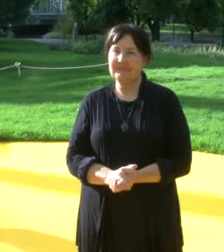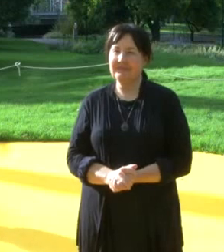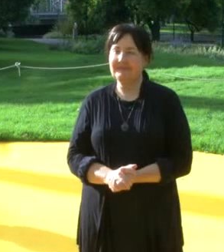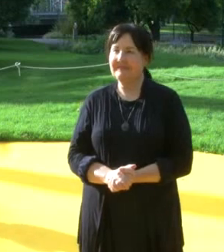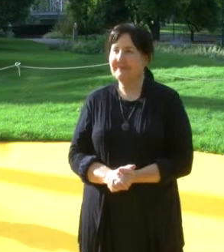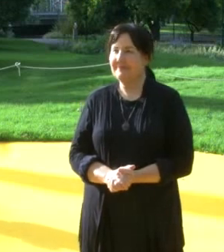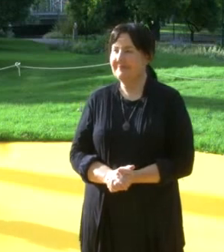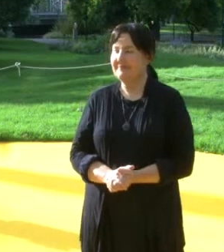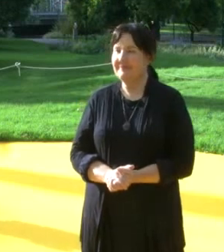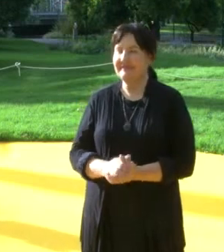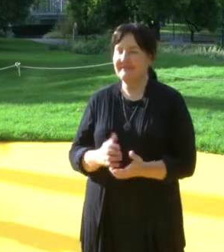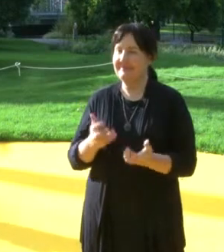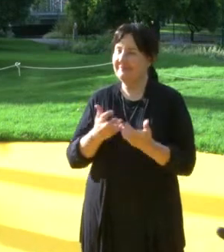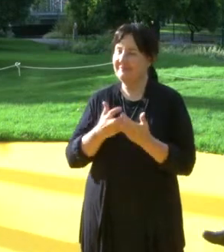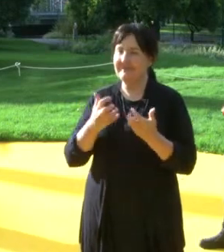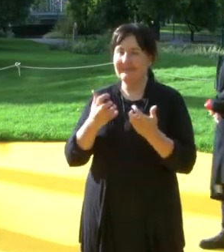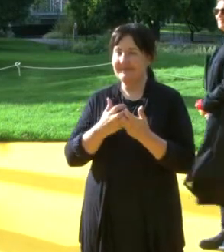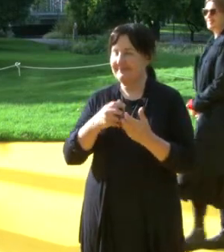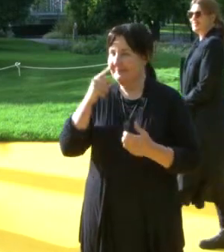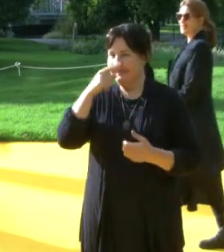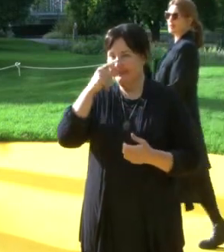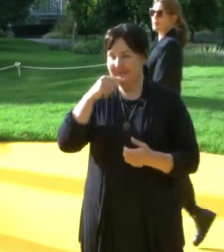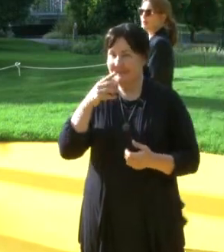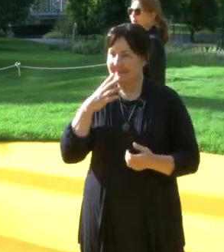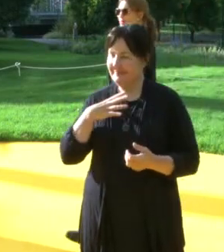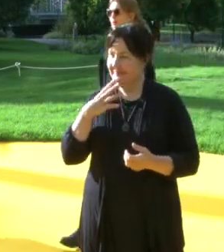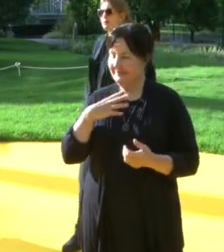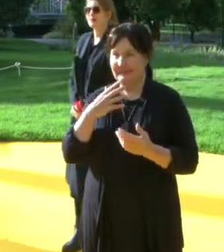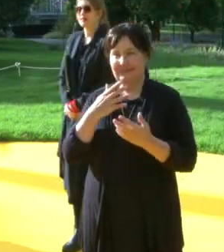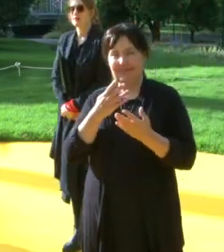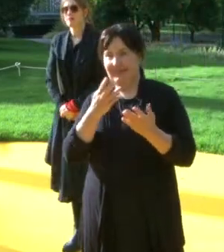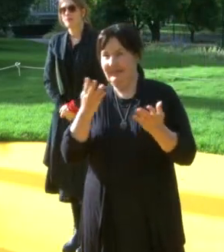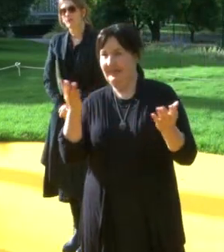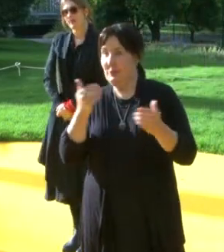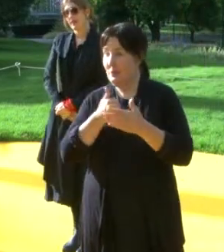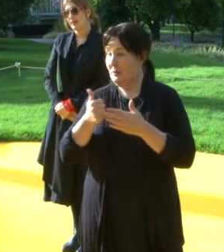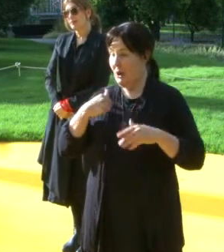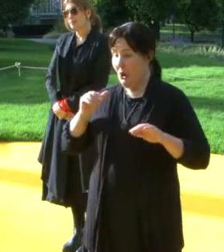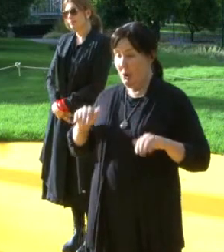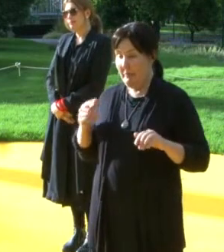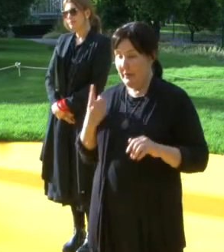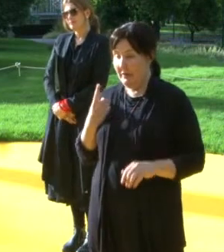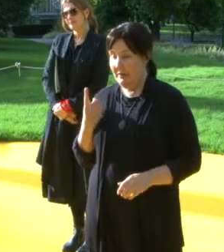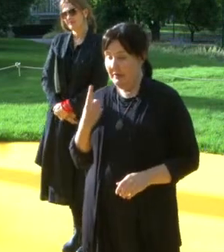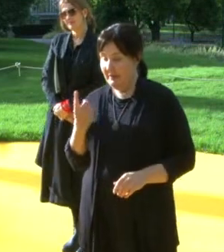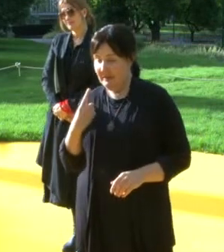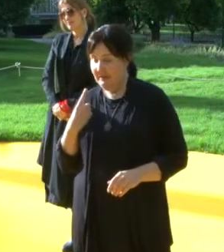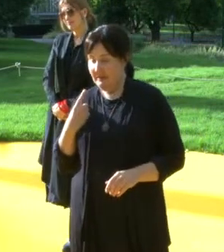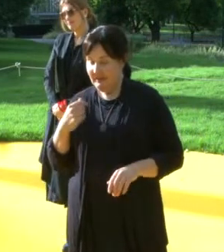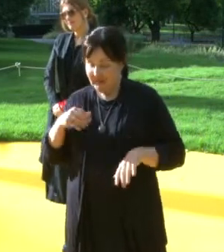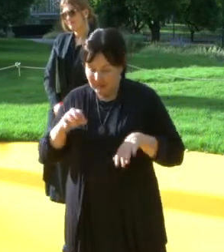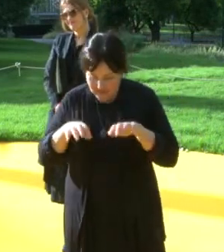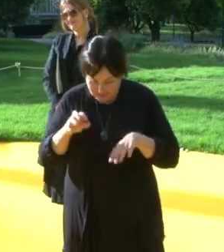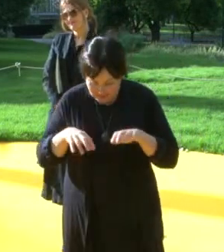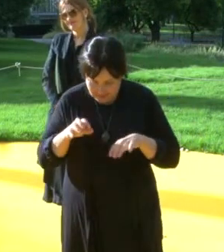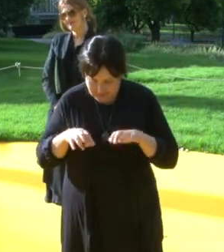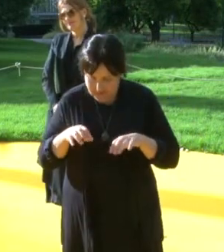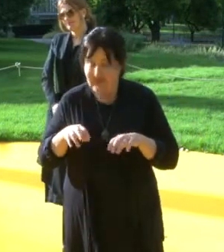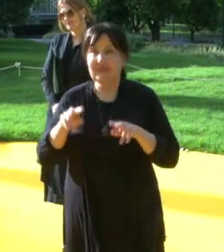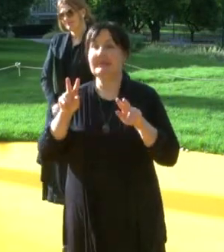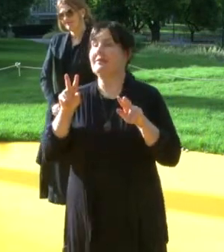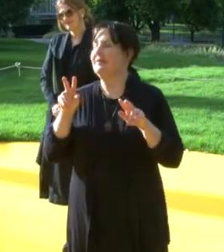Hello. Oh, there are so many people. Usually I am sitting at home alone, Minister, but not hunched over a keyboard. It's a bowl of chips.